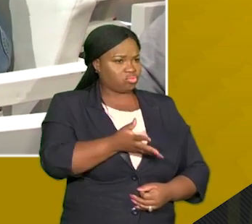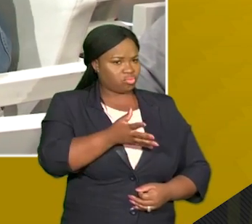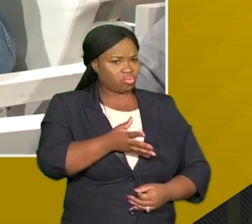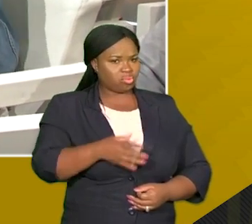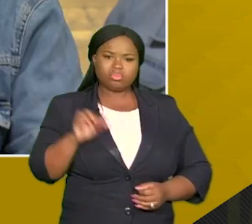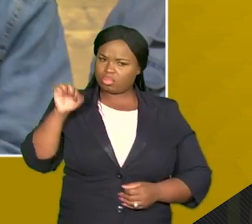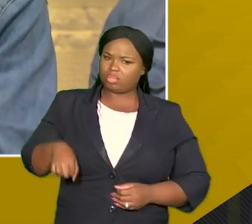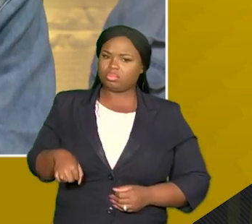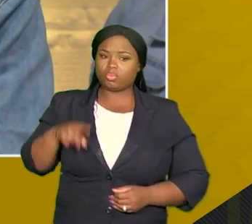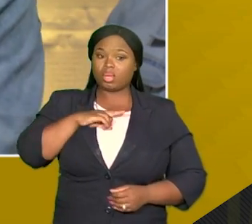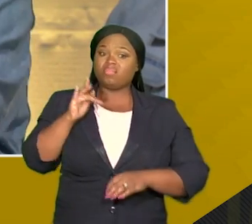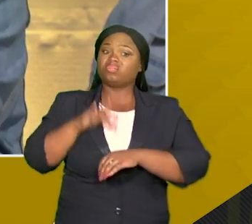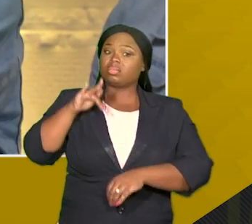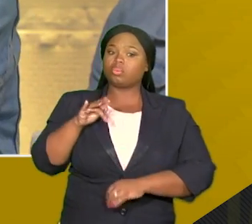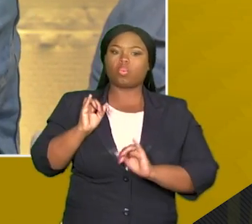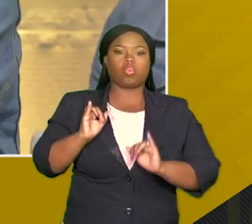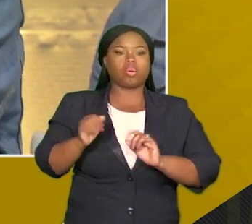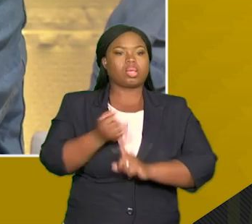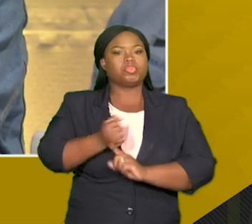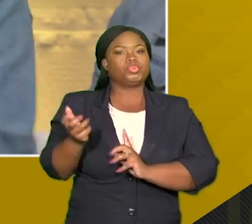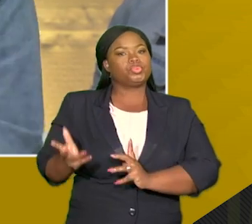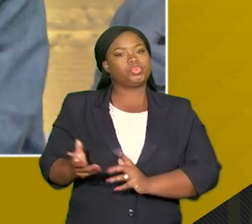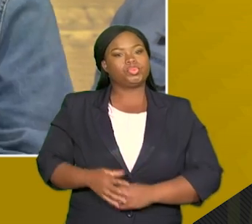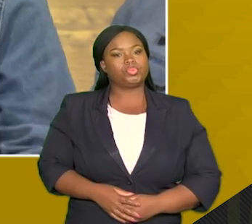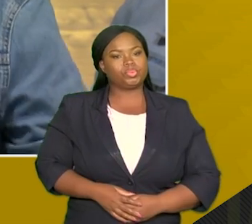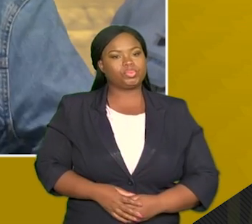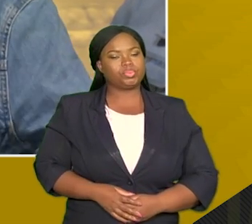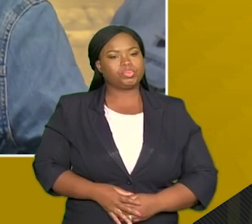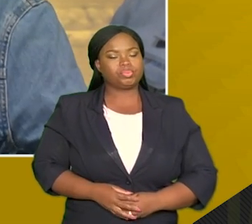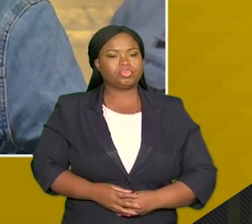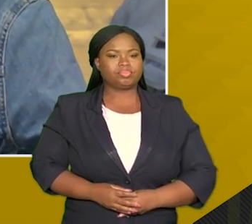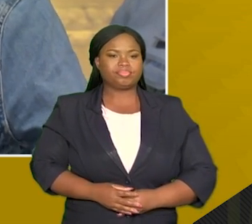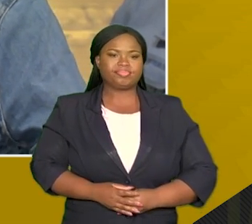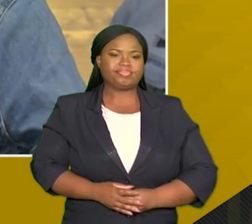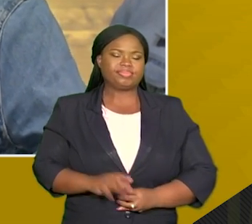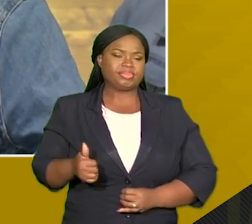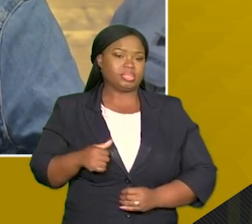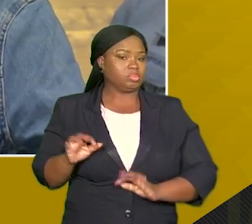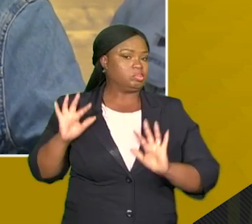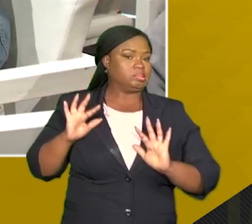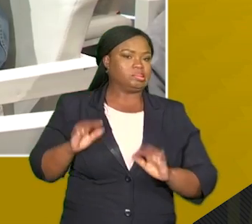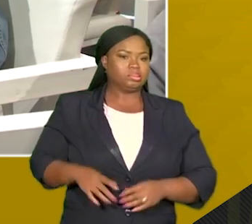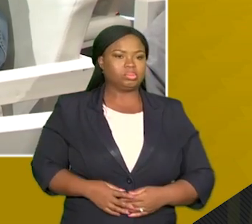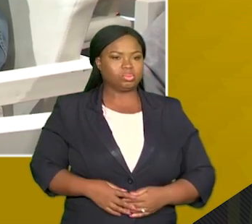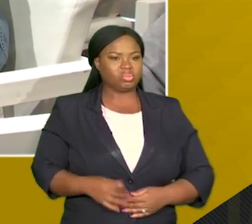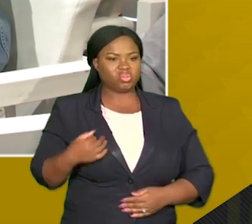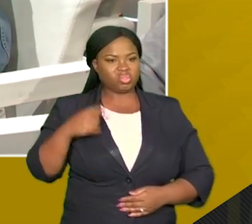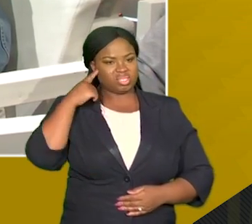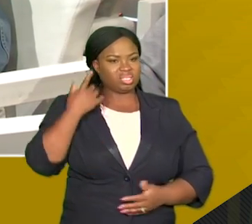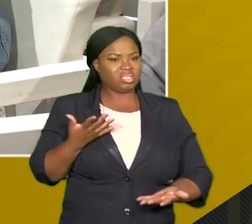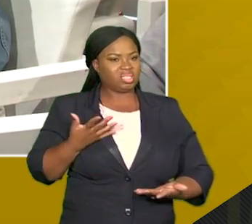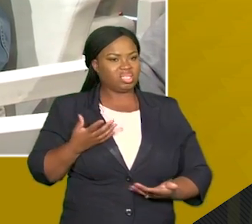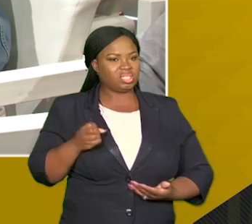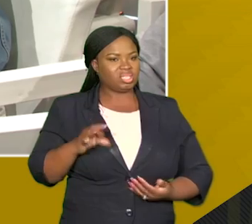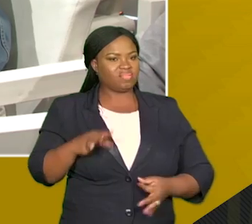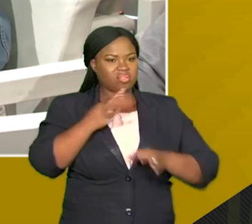scared. Exactly, we come touch it's an abuse. Yeah. Okay. Come touch is an abuse, yeah, and then so when would you consider gore o jola le motho gore